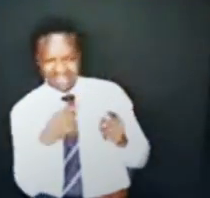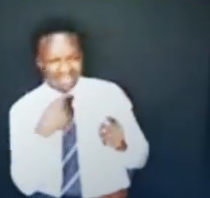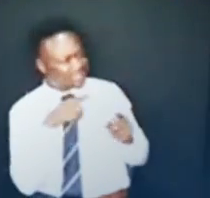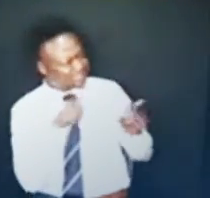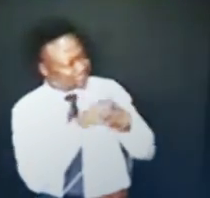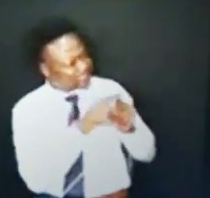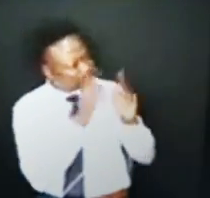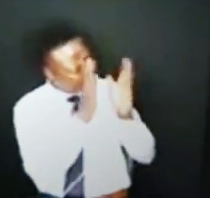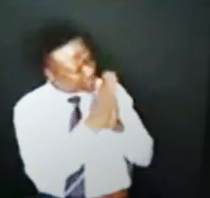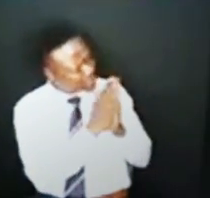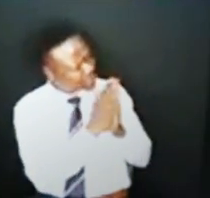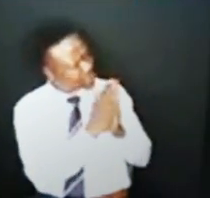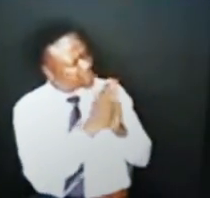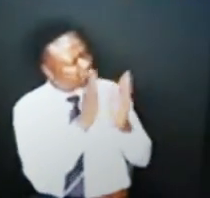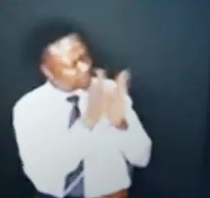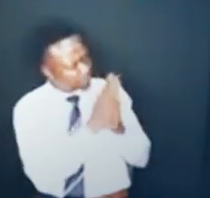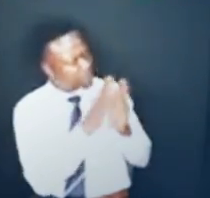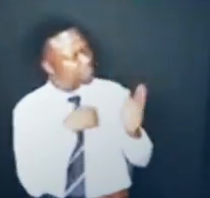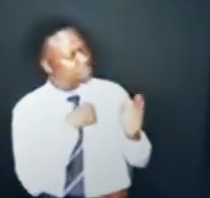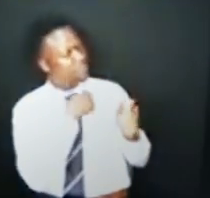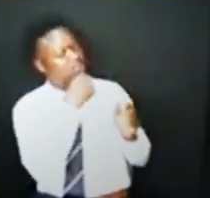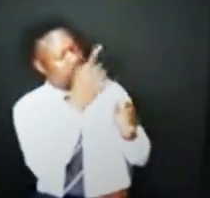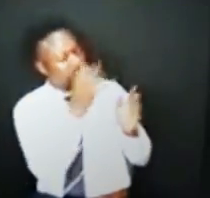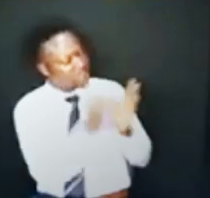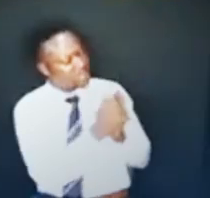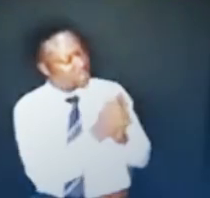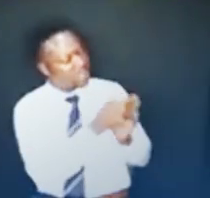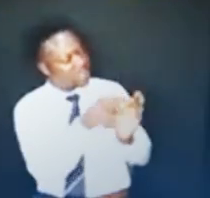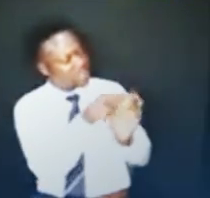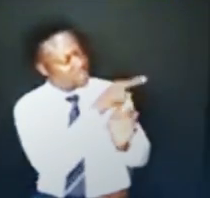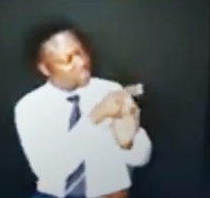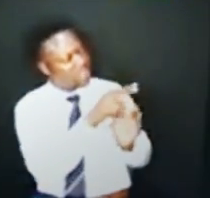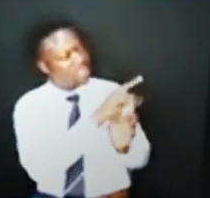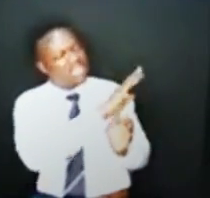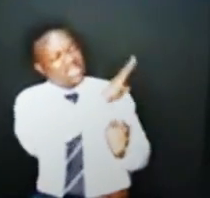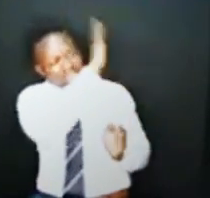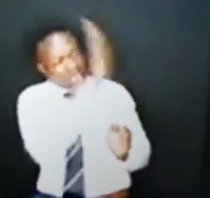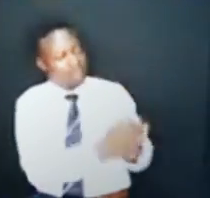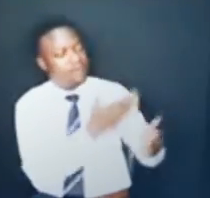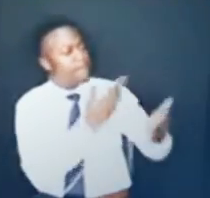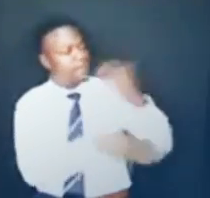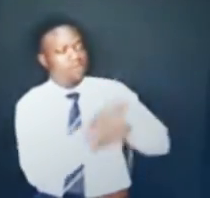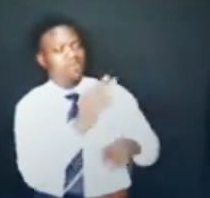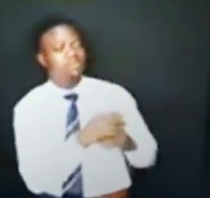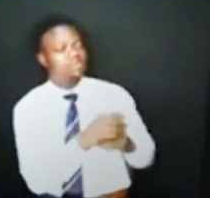But I also prayed. And I said that they will never fall pregnant.